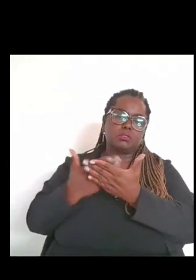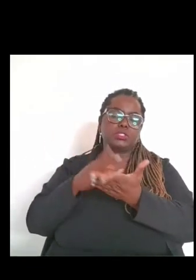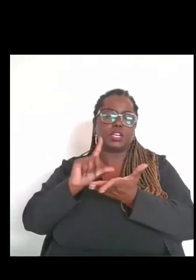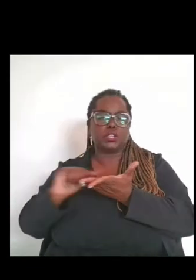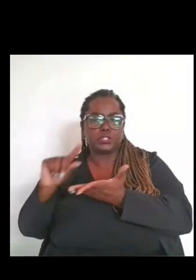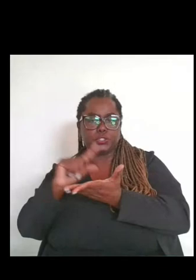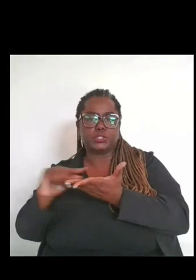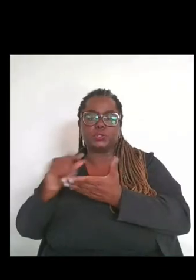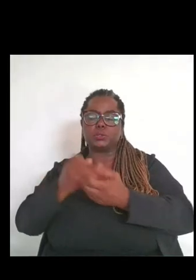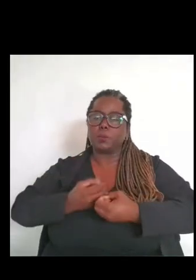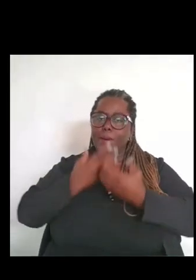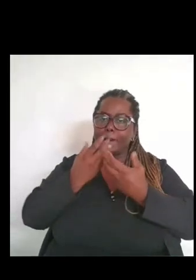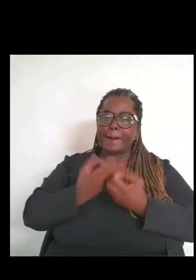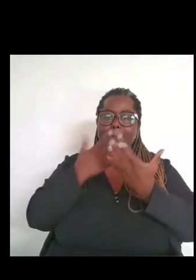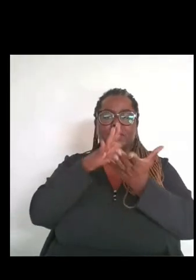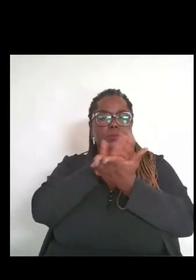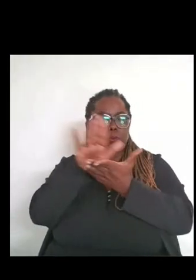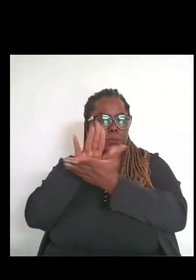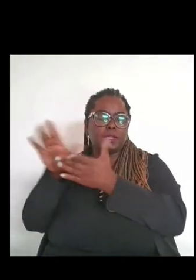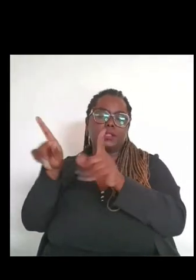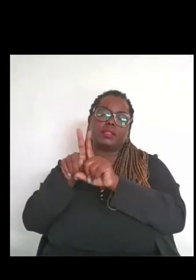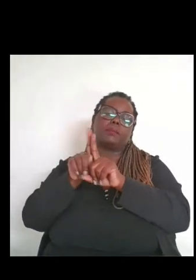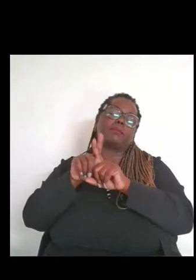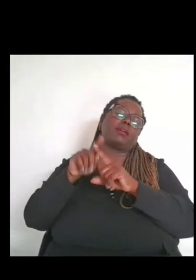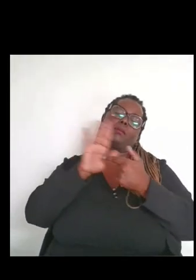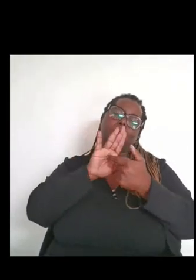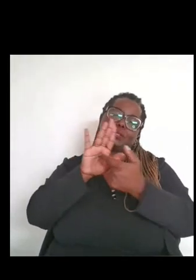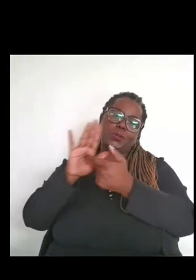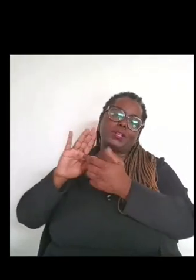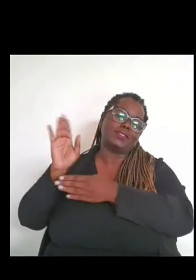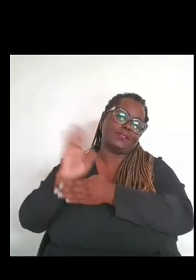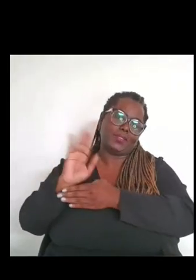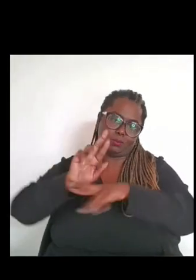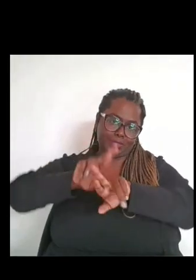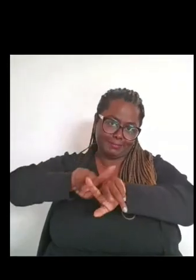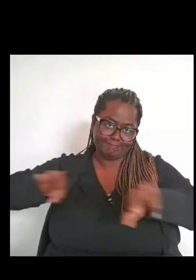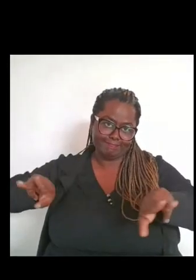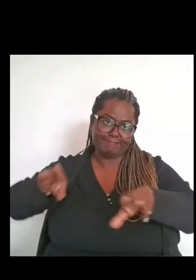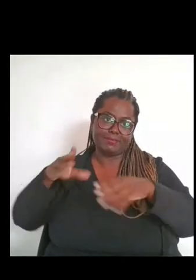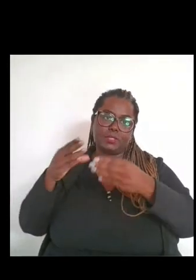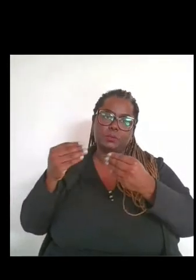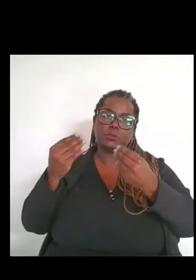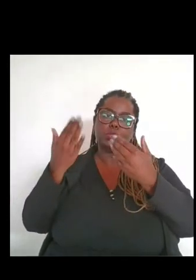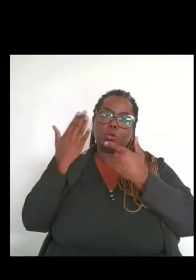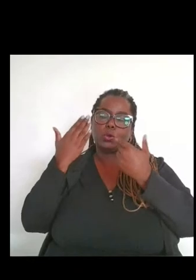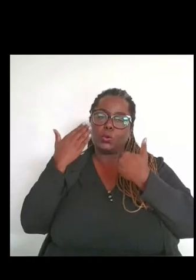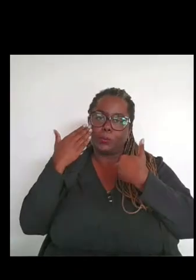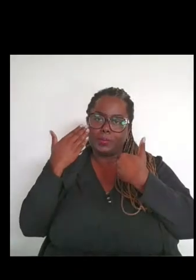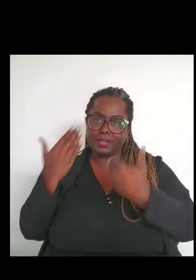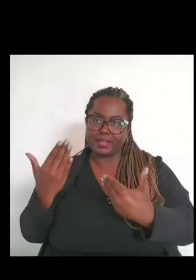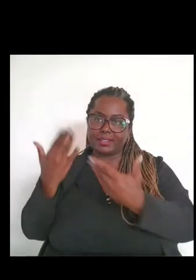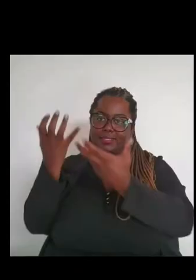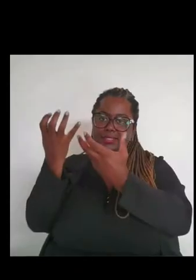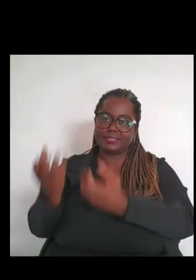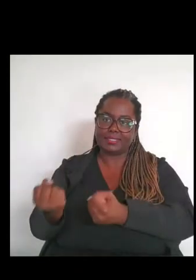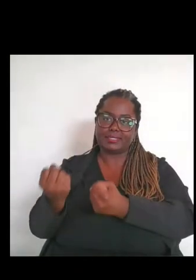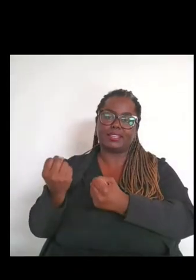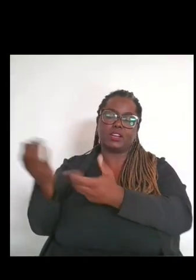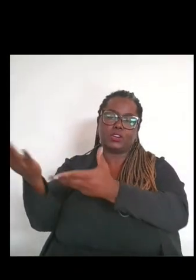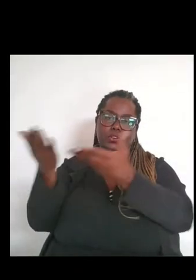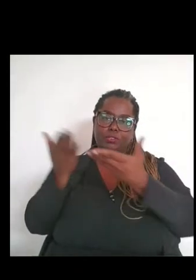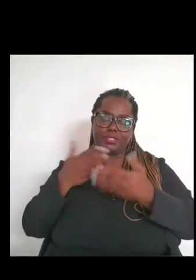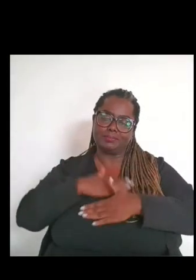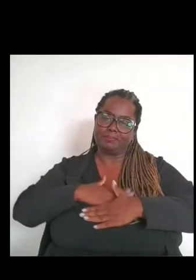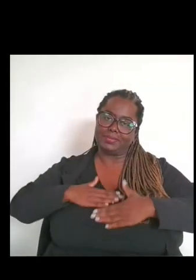seven books and also poems as well as presents in films and Exhibits so thank you very much for